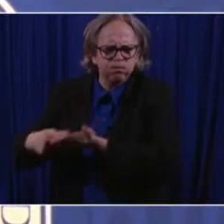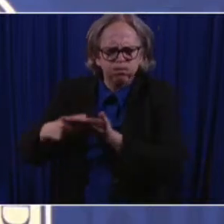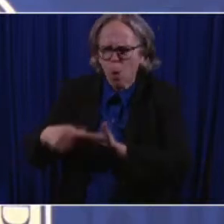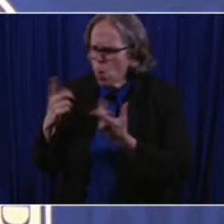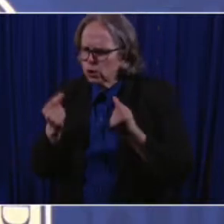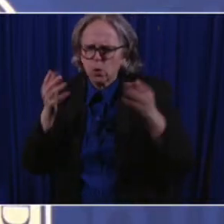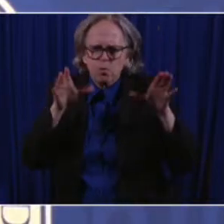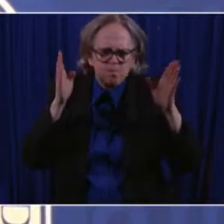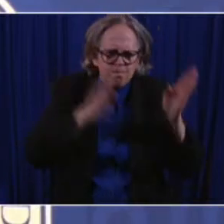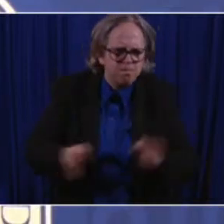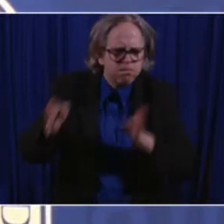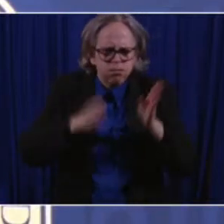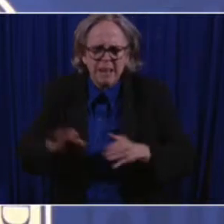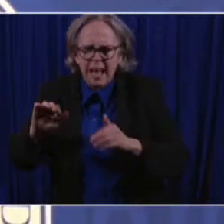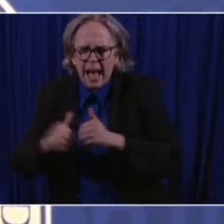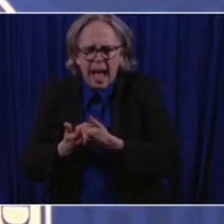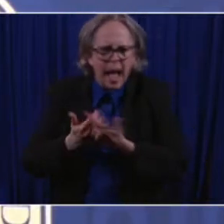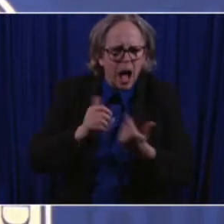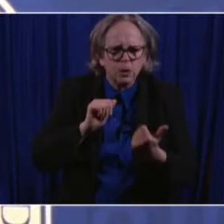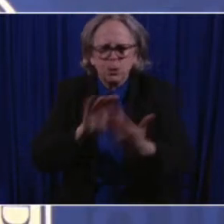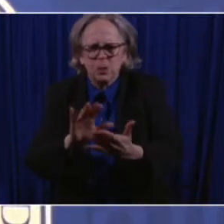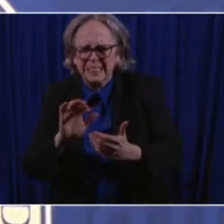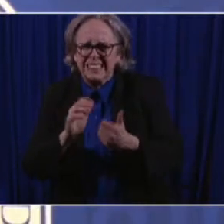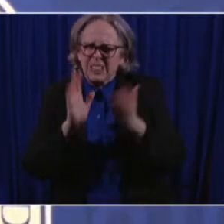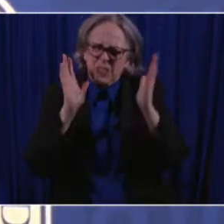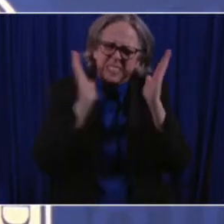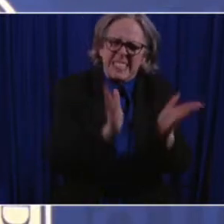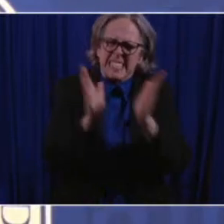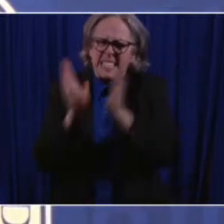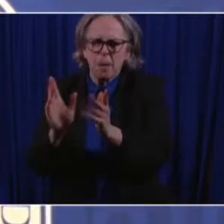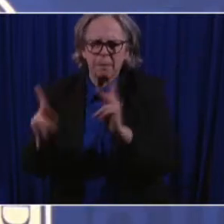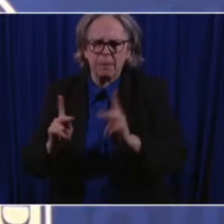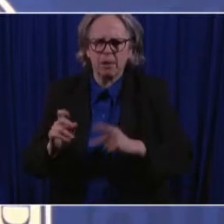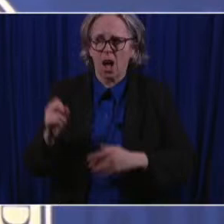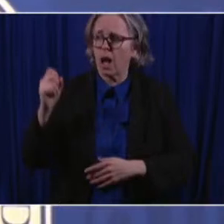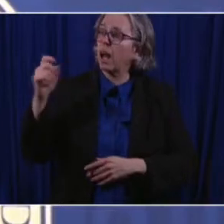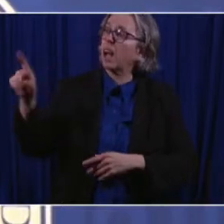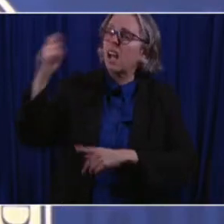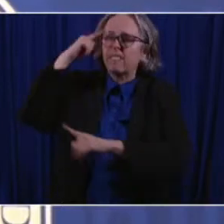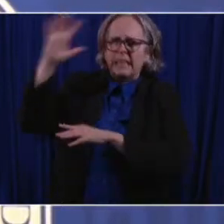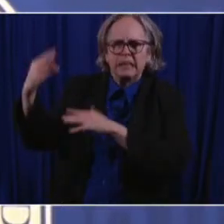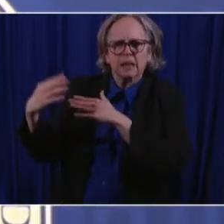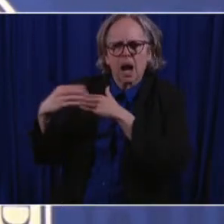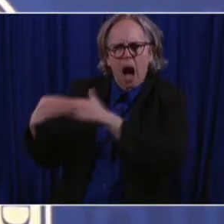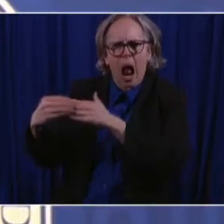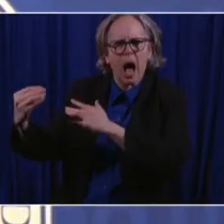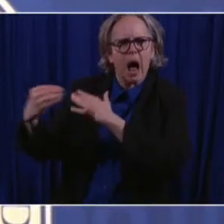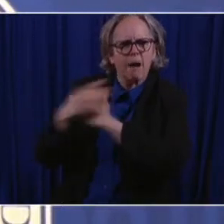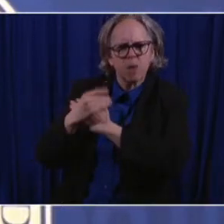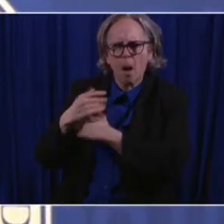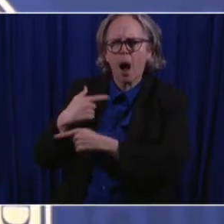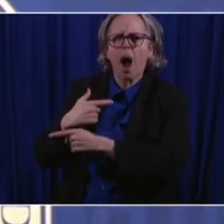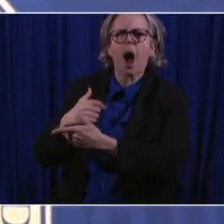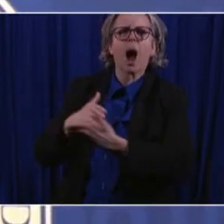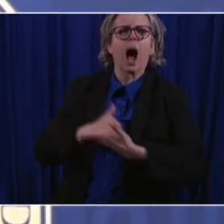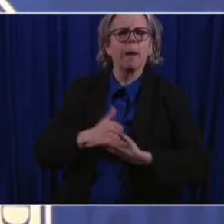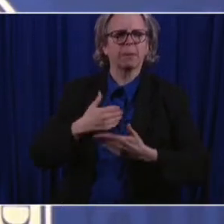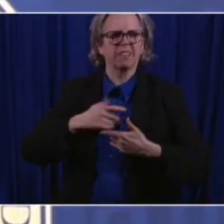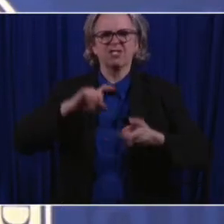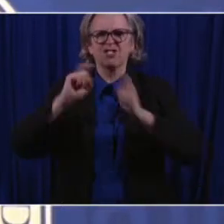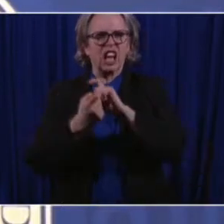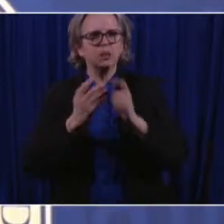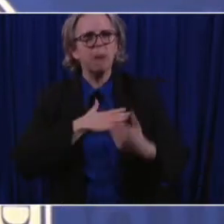the governor's leadership and advice, we've been able to, again, pivot. I've heard pivot several times today. We were doing